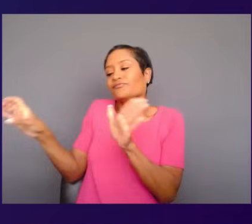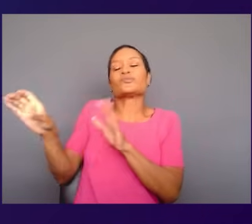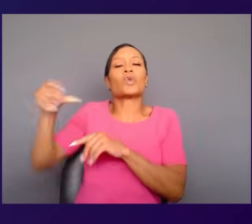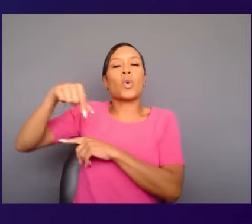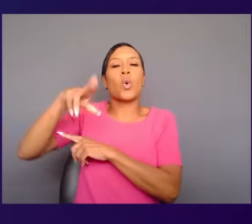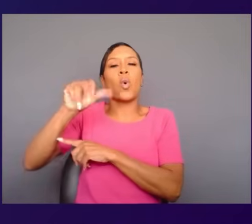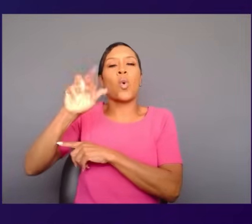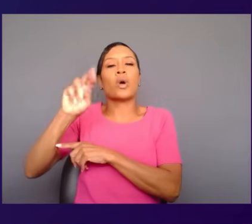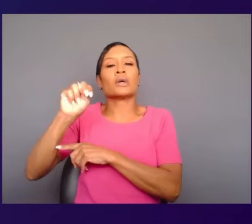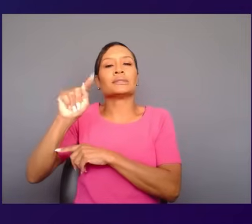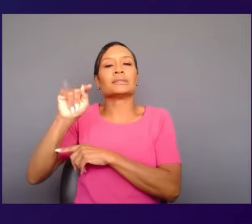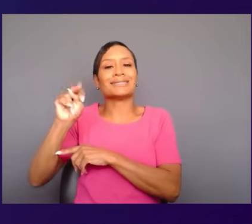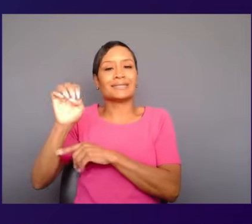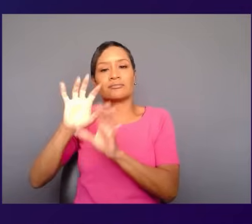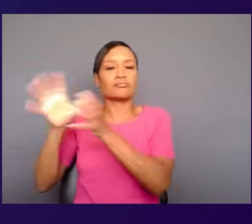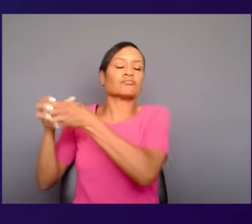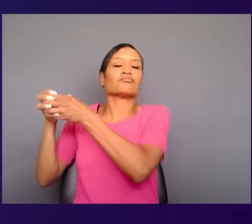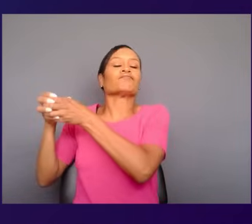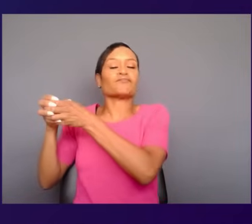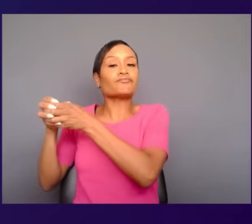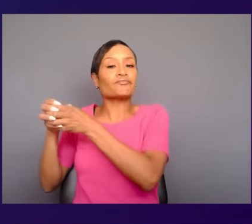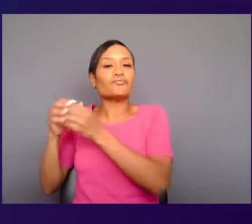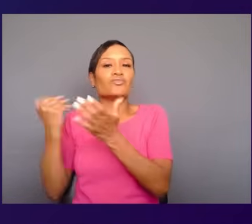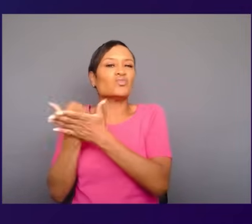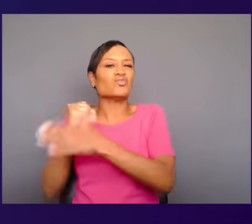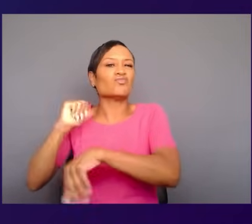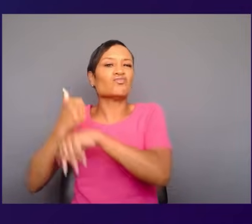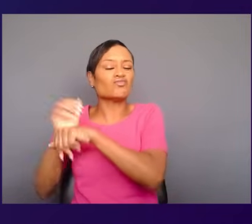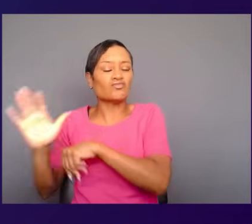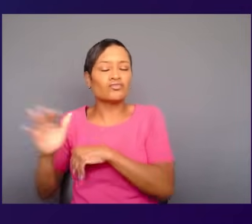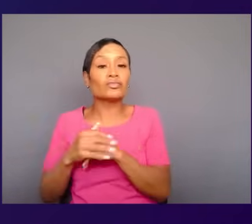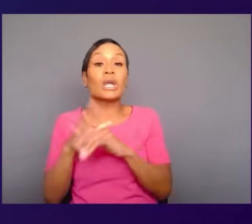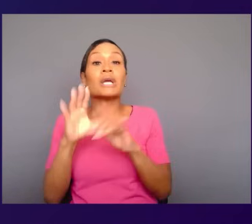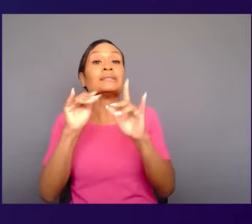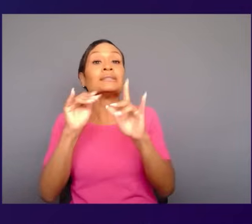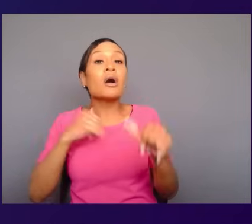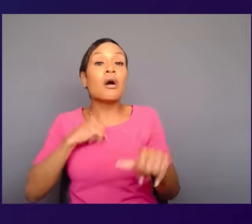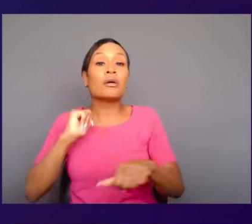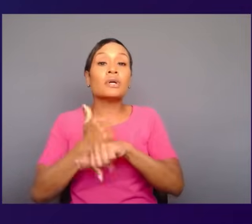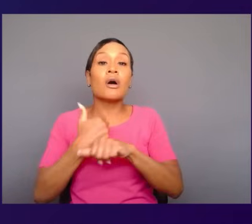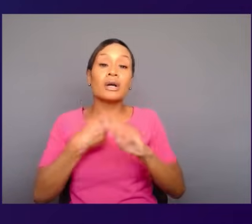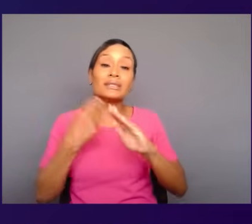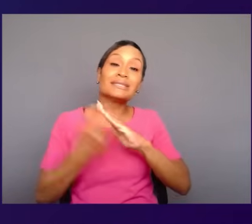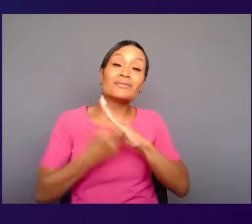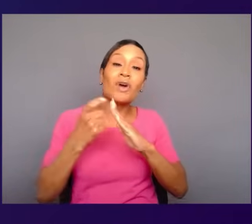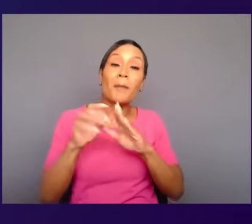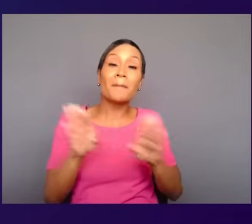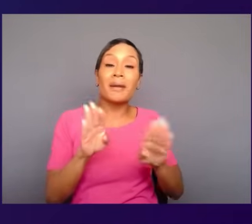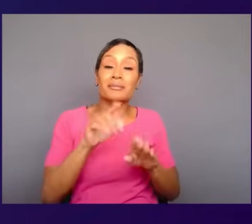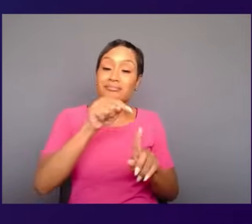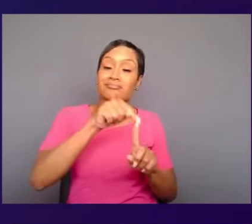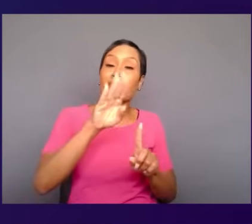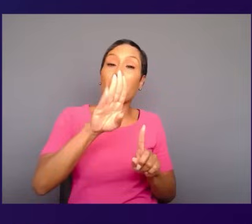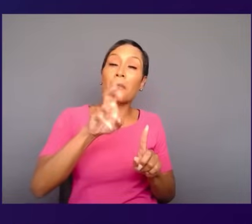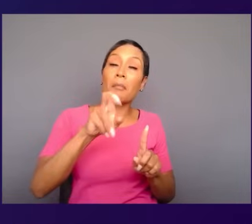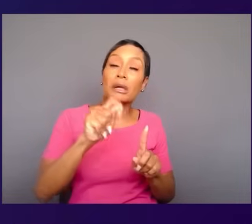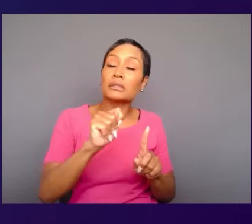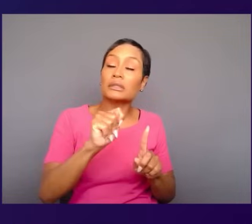new buckets. We also, at the same time, changed our default behavior for buckets to